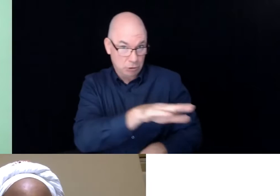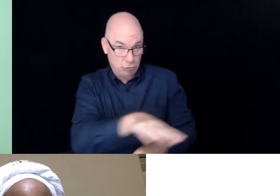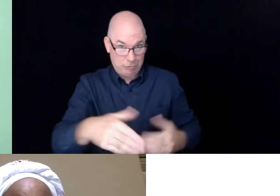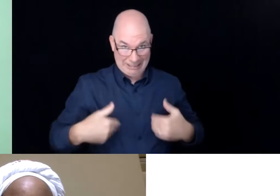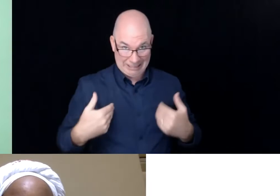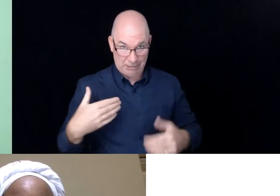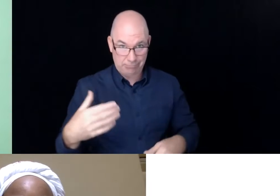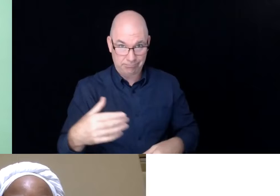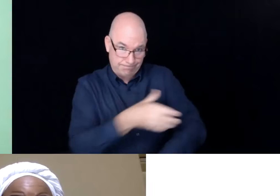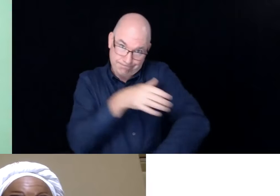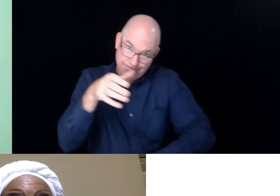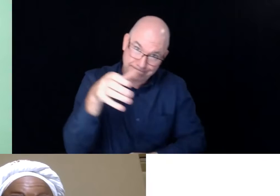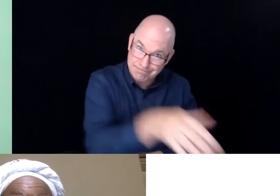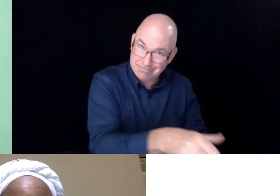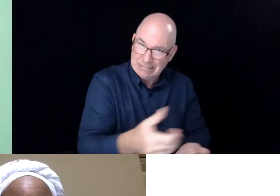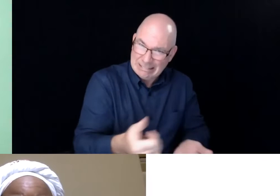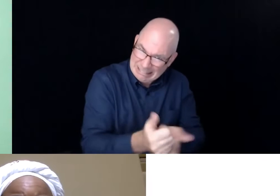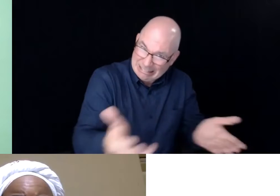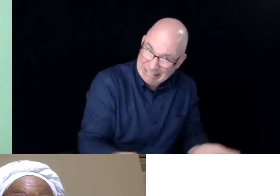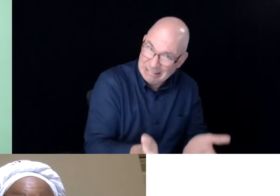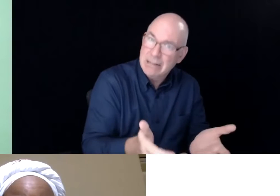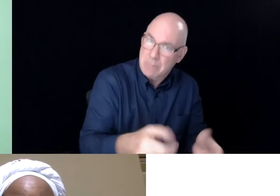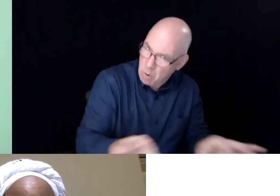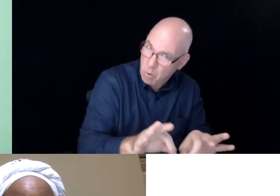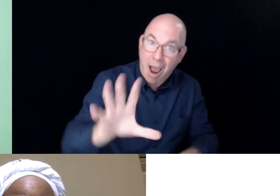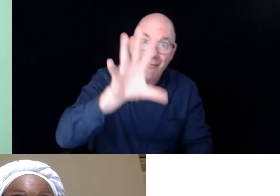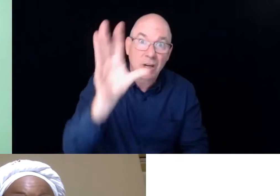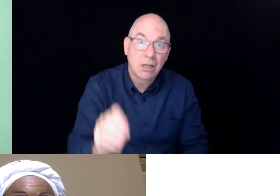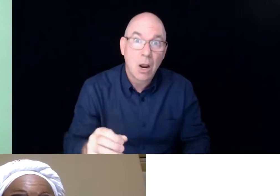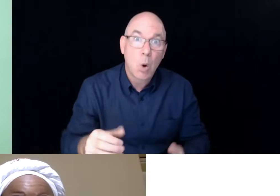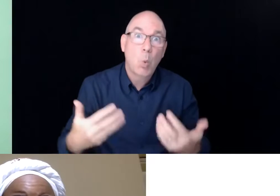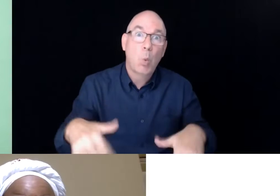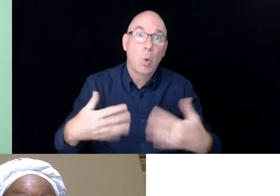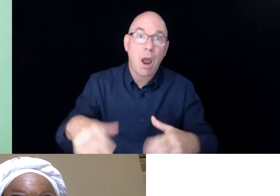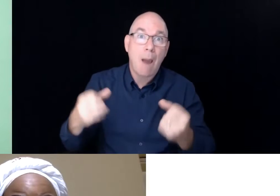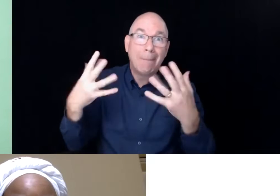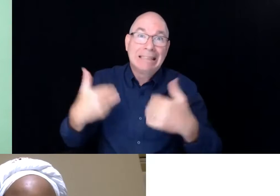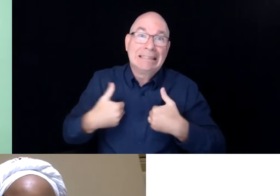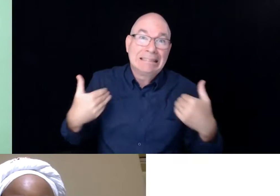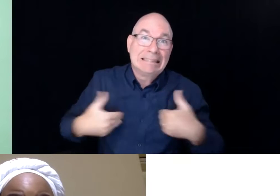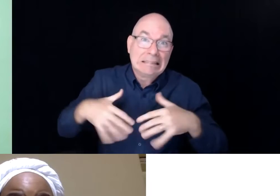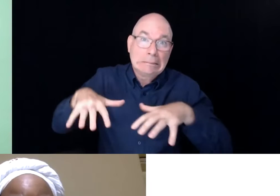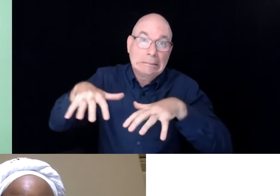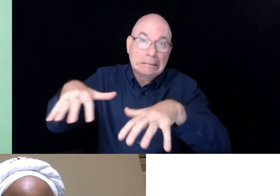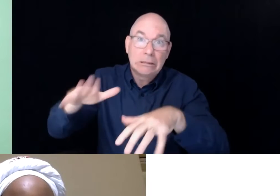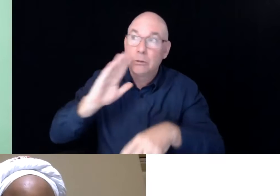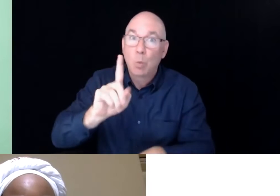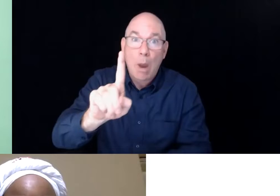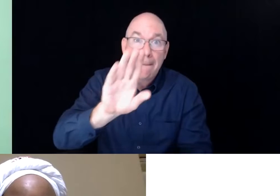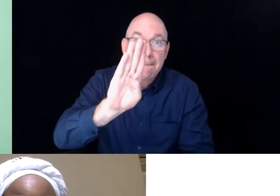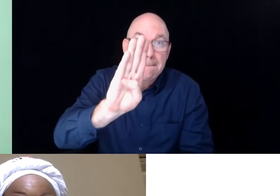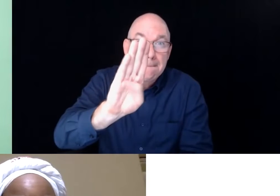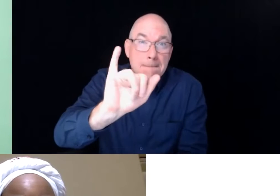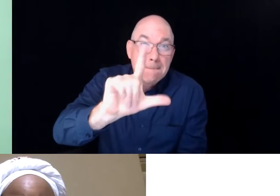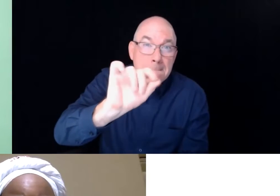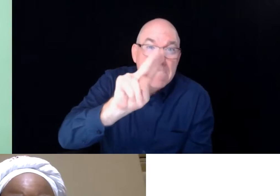Africa, for example, the youth bulge by 2050 will have 1 billion children,